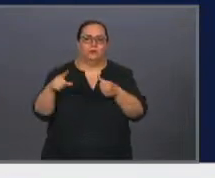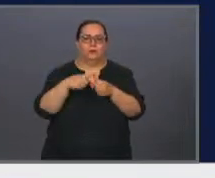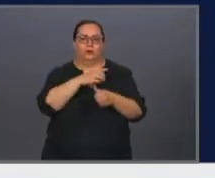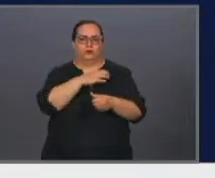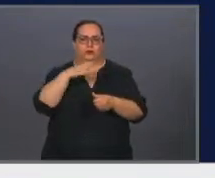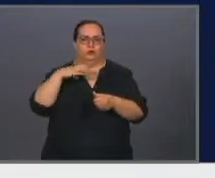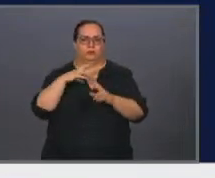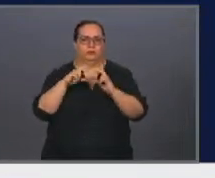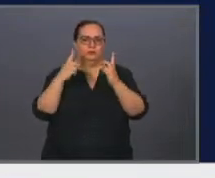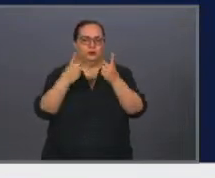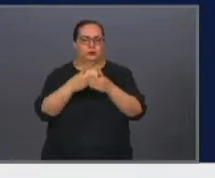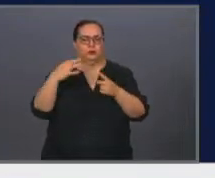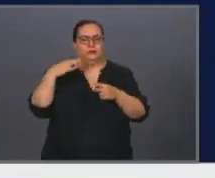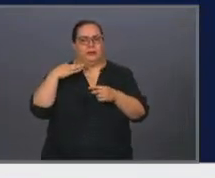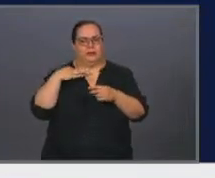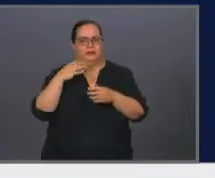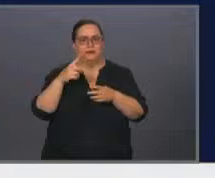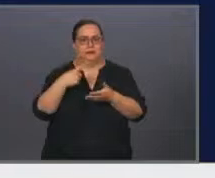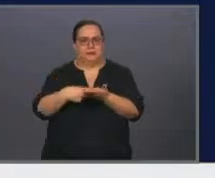District Candidates Debate.